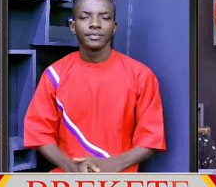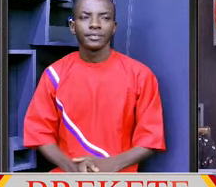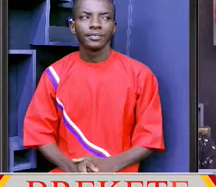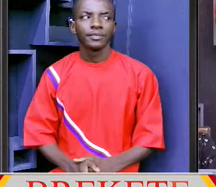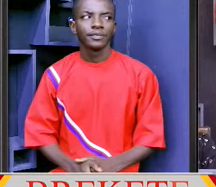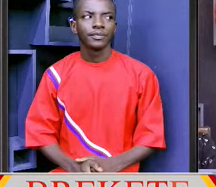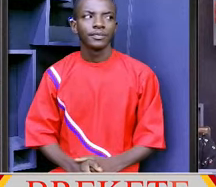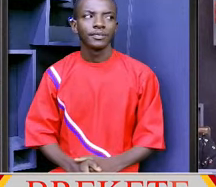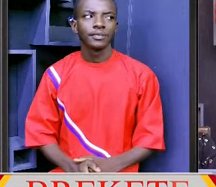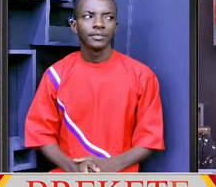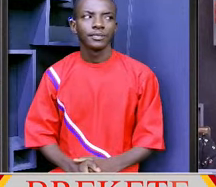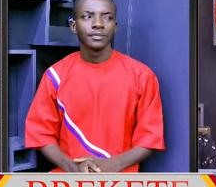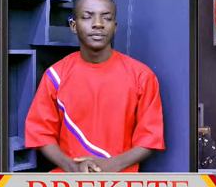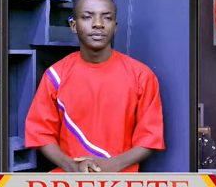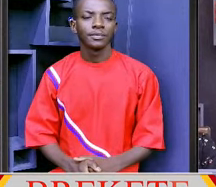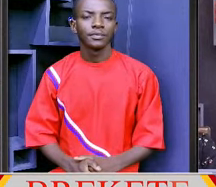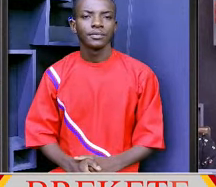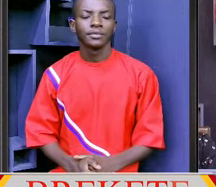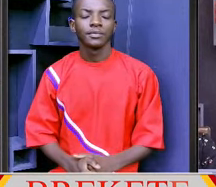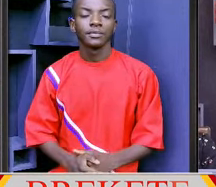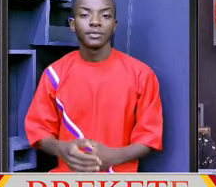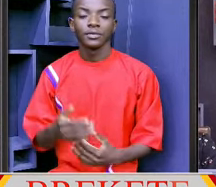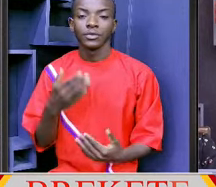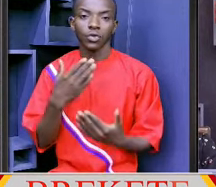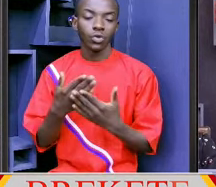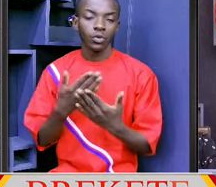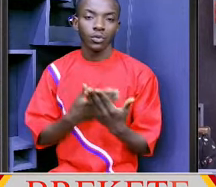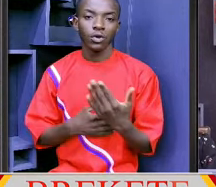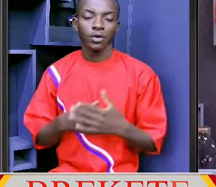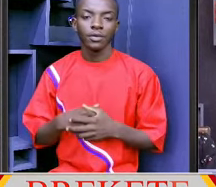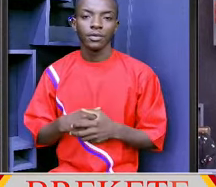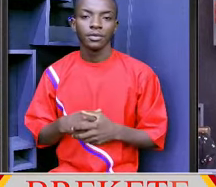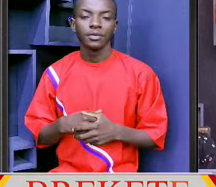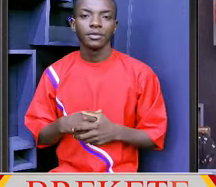Now, me end up because of the huan. Hello, good morning.